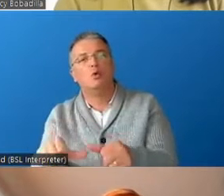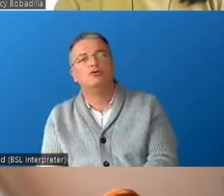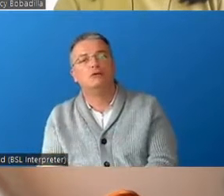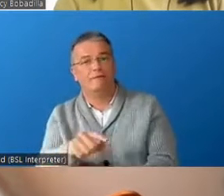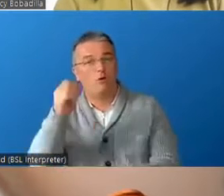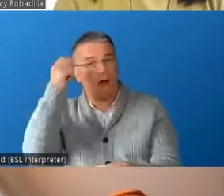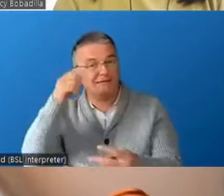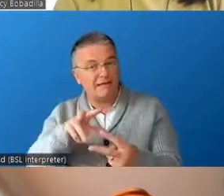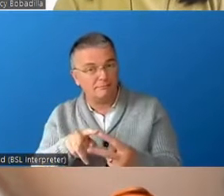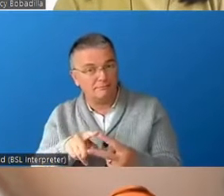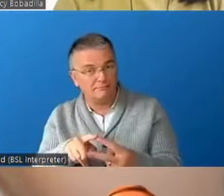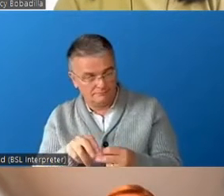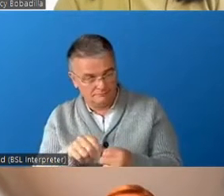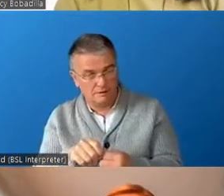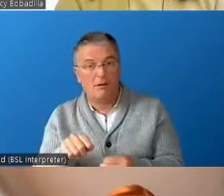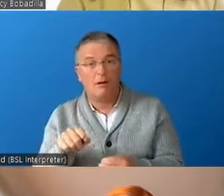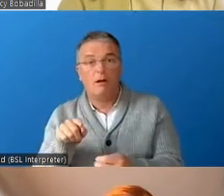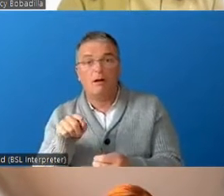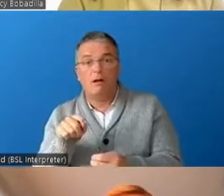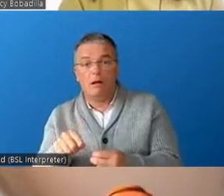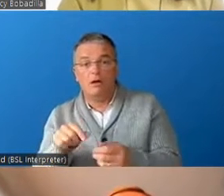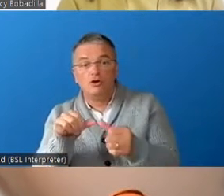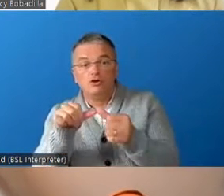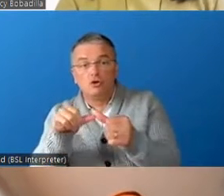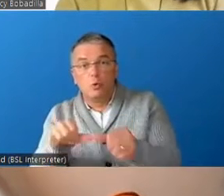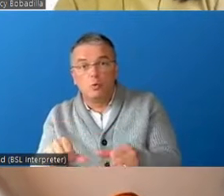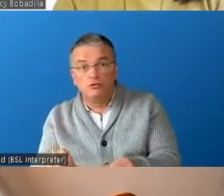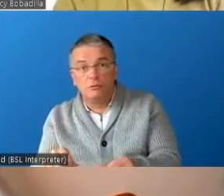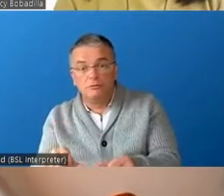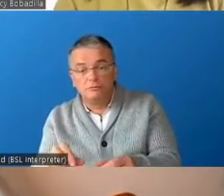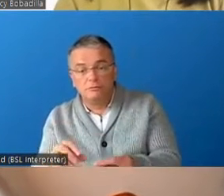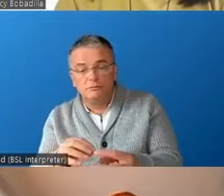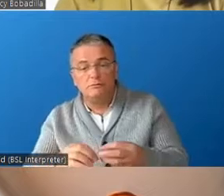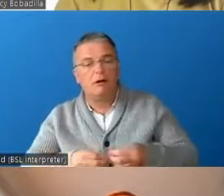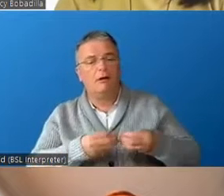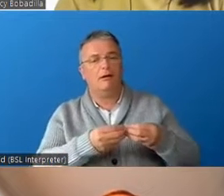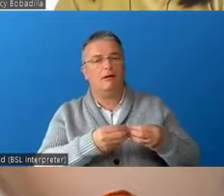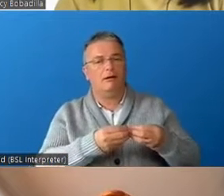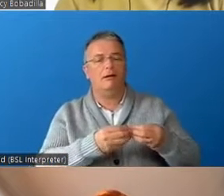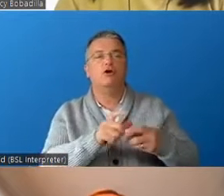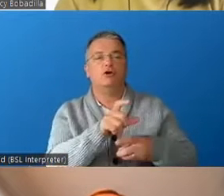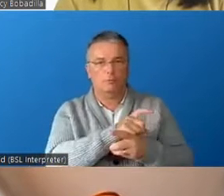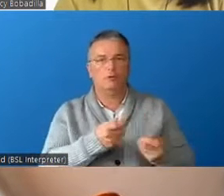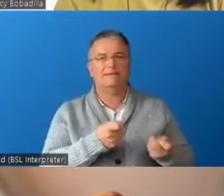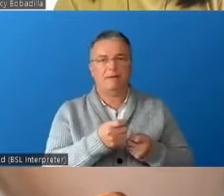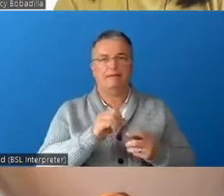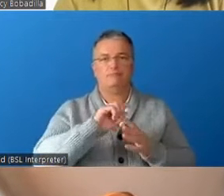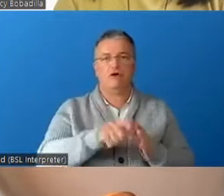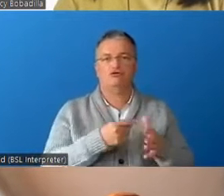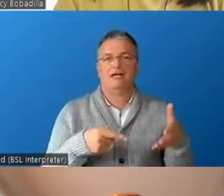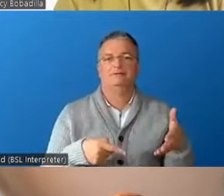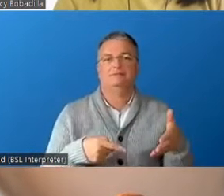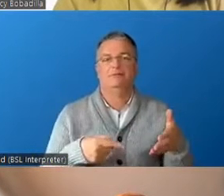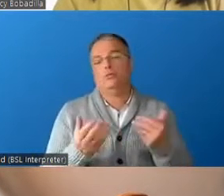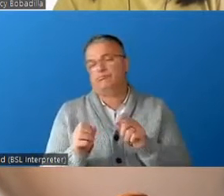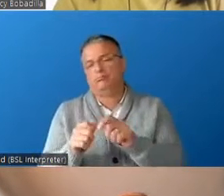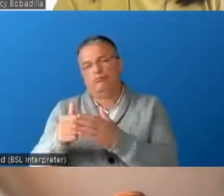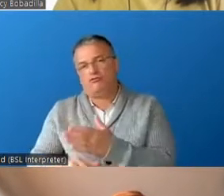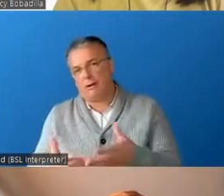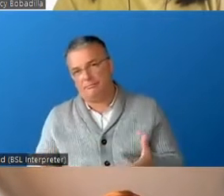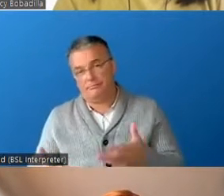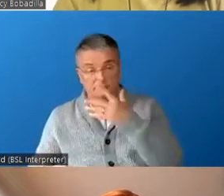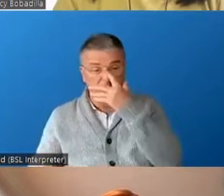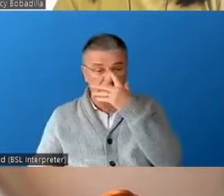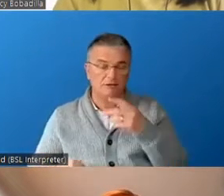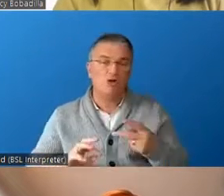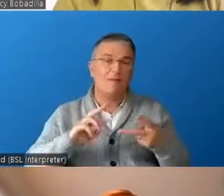ideas. And then those solutions then become community managed projects or programs. So the second set